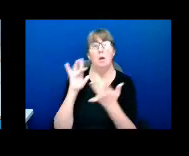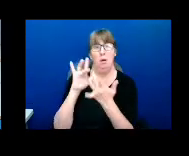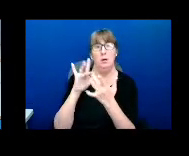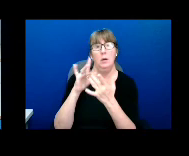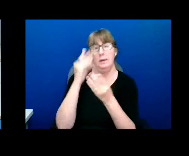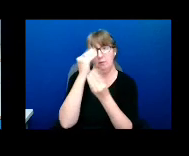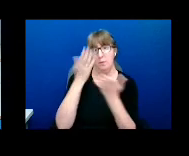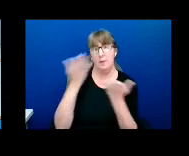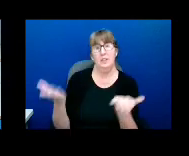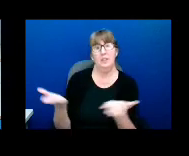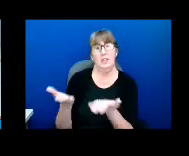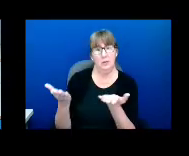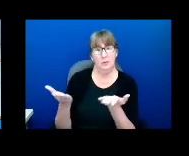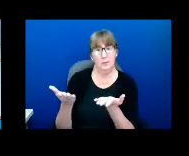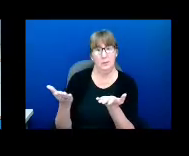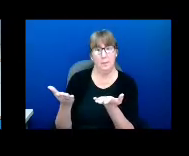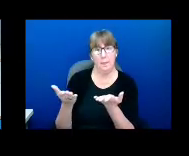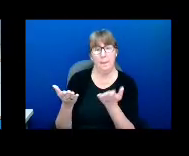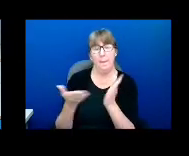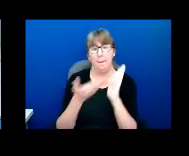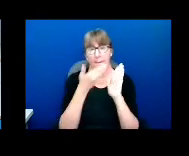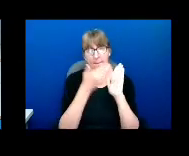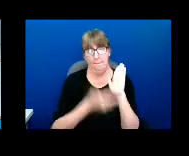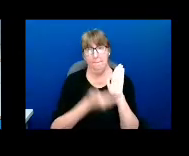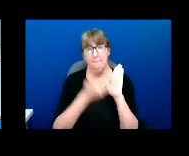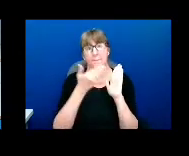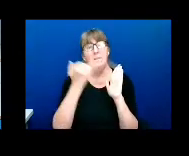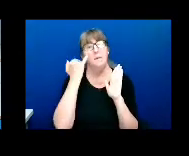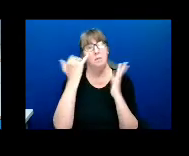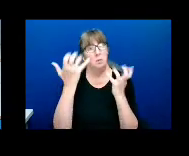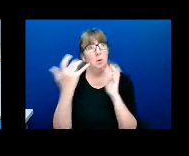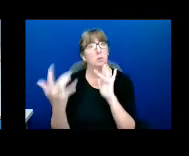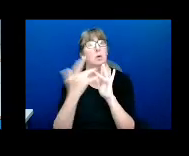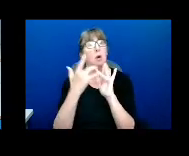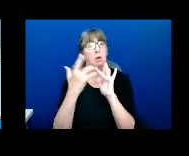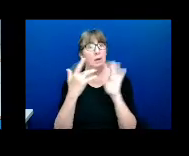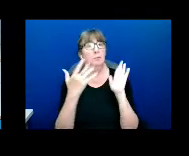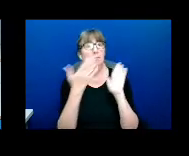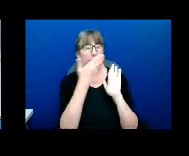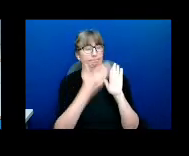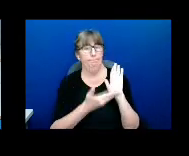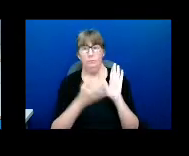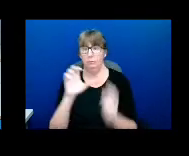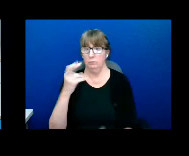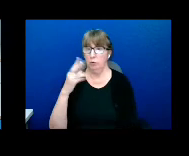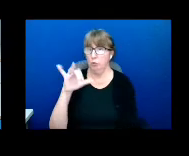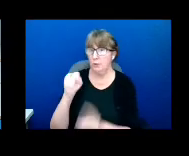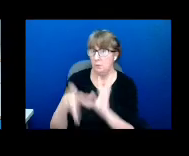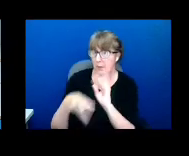contact information. If you would like to get a hold of us. Chris, do you have anything else?